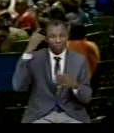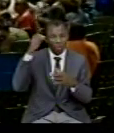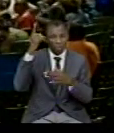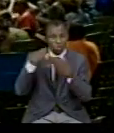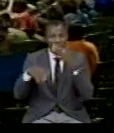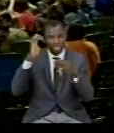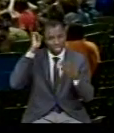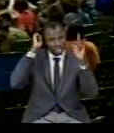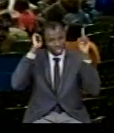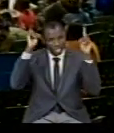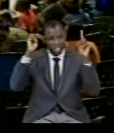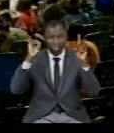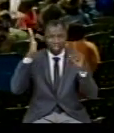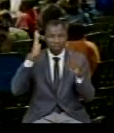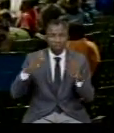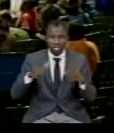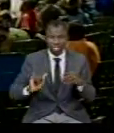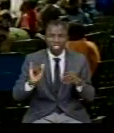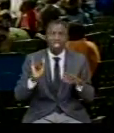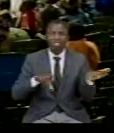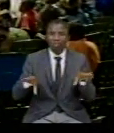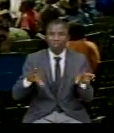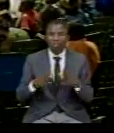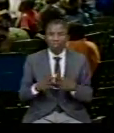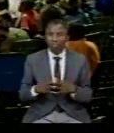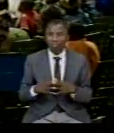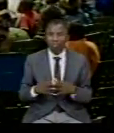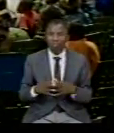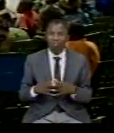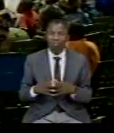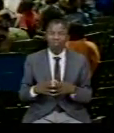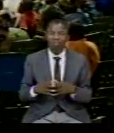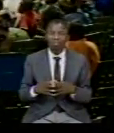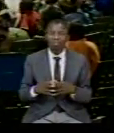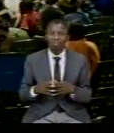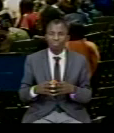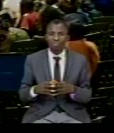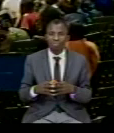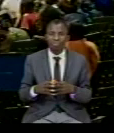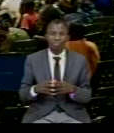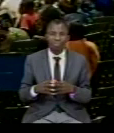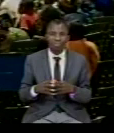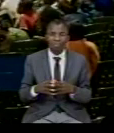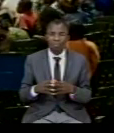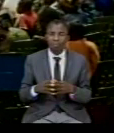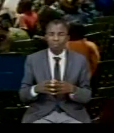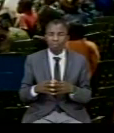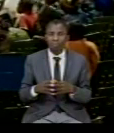Leaders, we are waiting for the testimony.